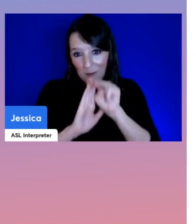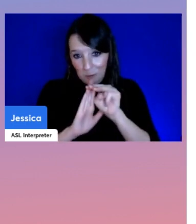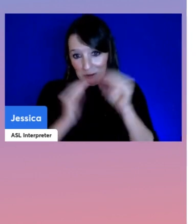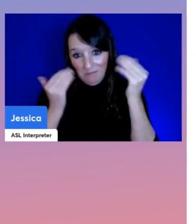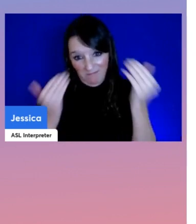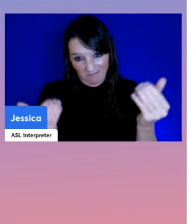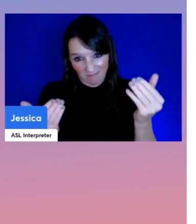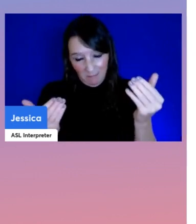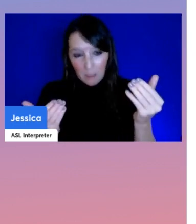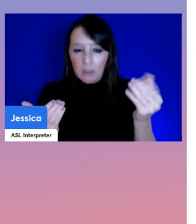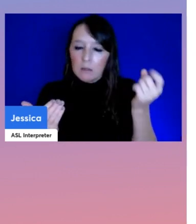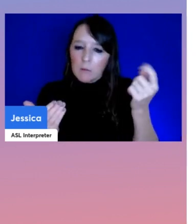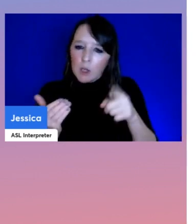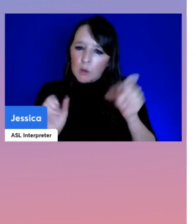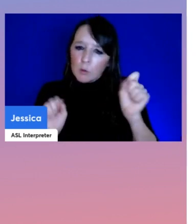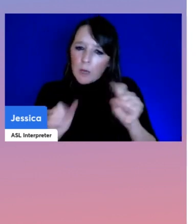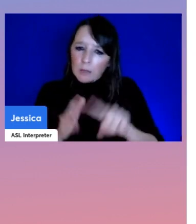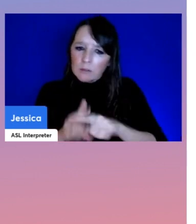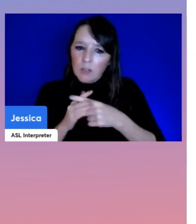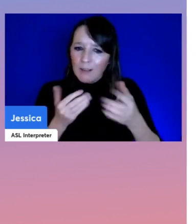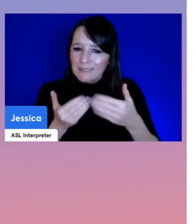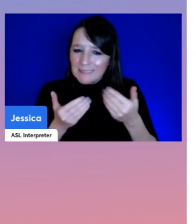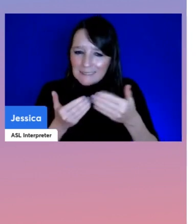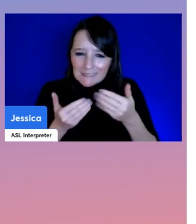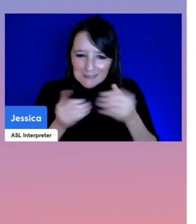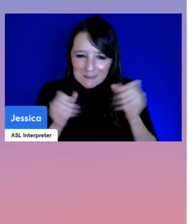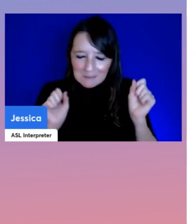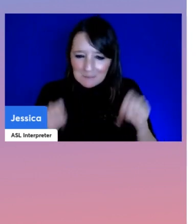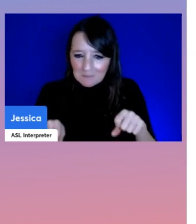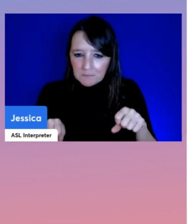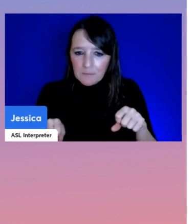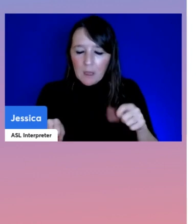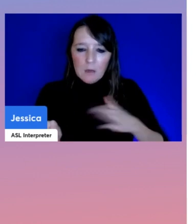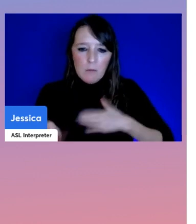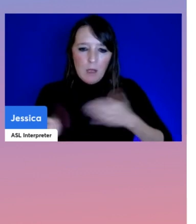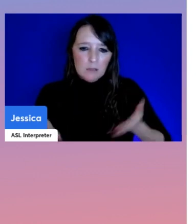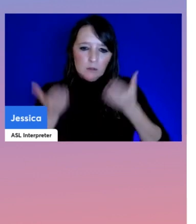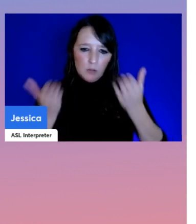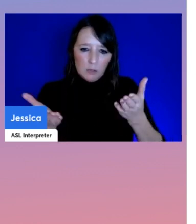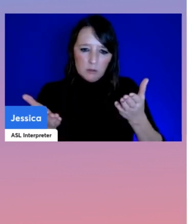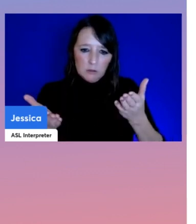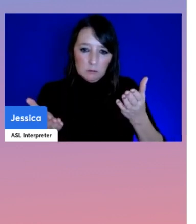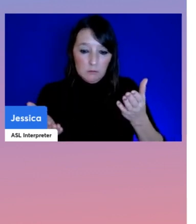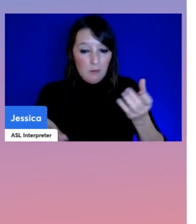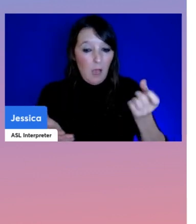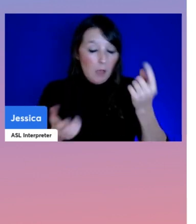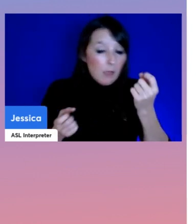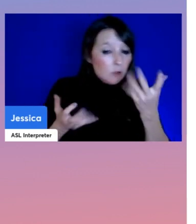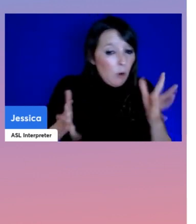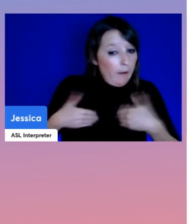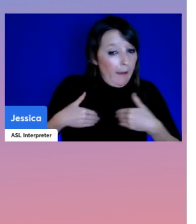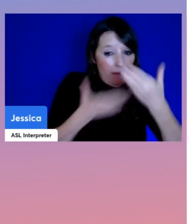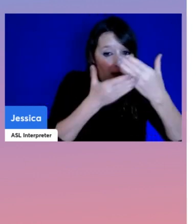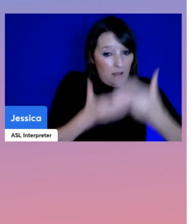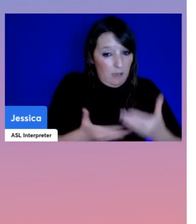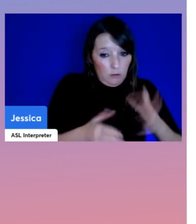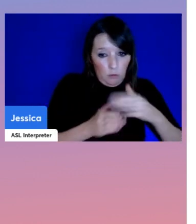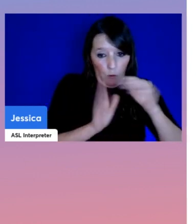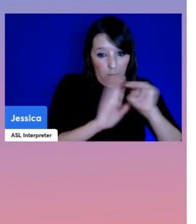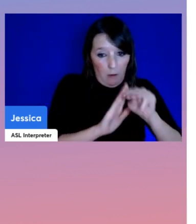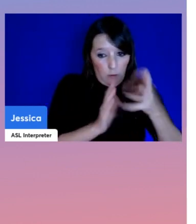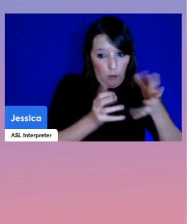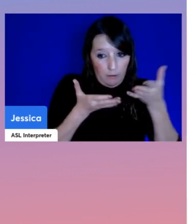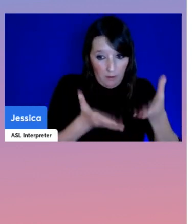But you can start fairly easy, and I would suggest, unless you already have a lot of validation going on in your modules, you